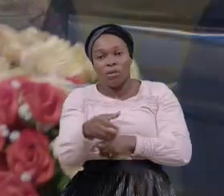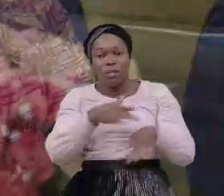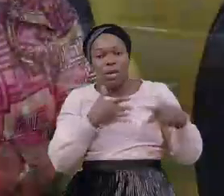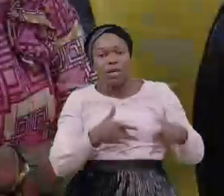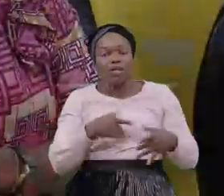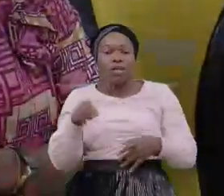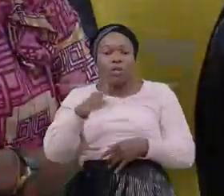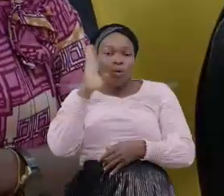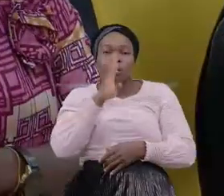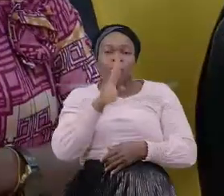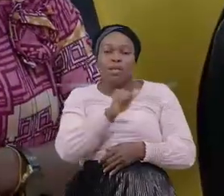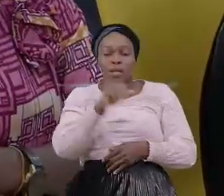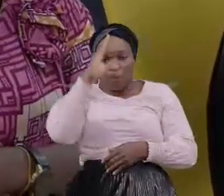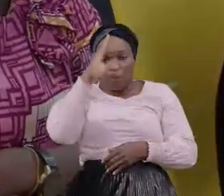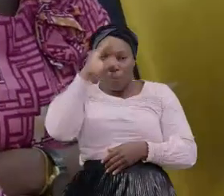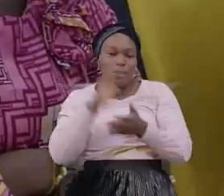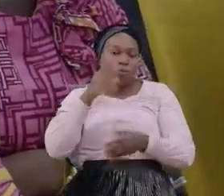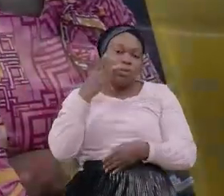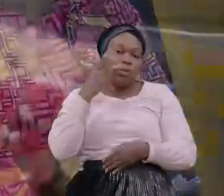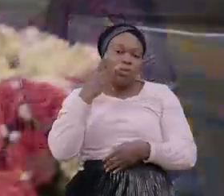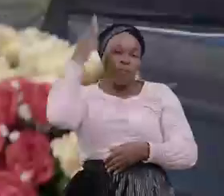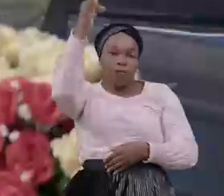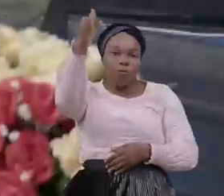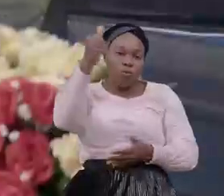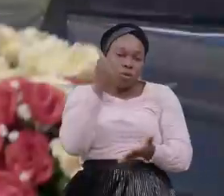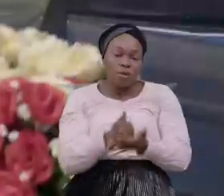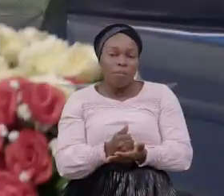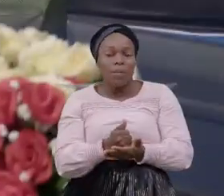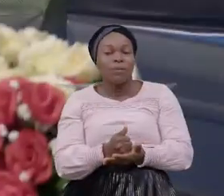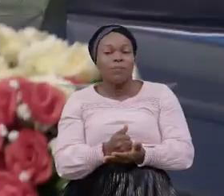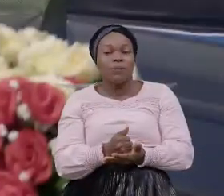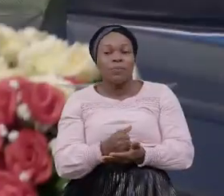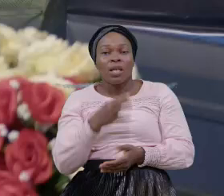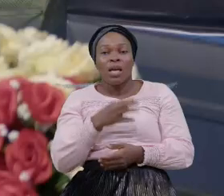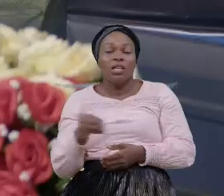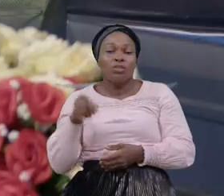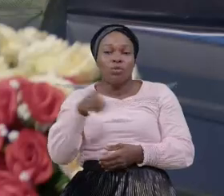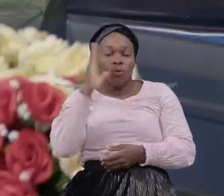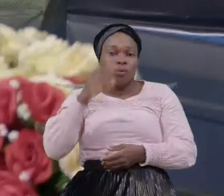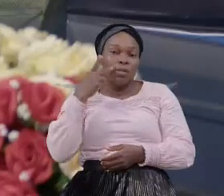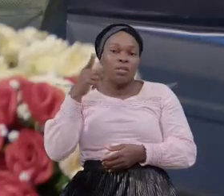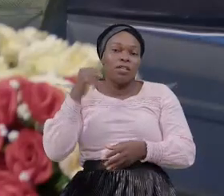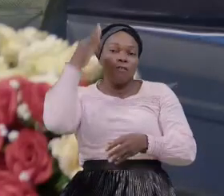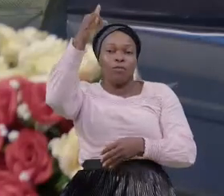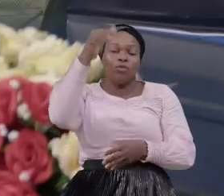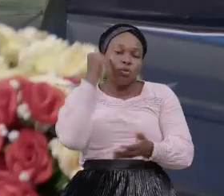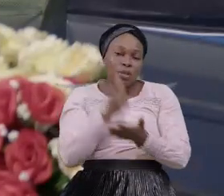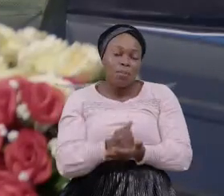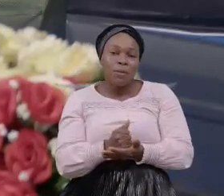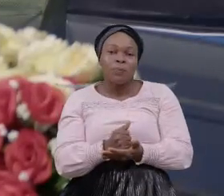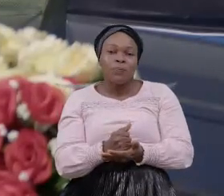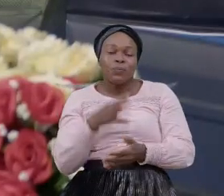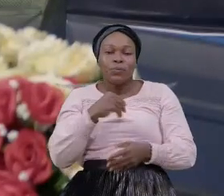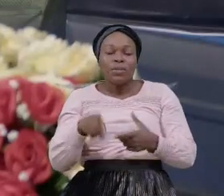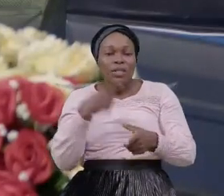future. You will see the future. I said you will see the future. And then you begin